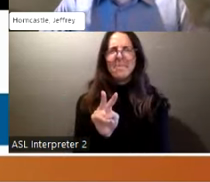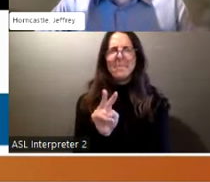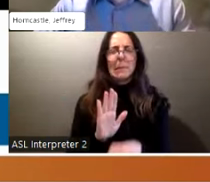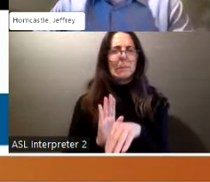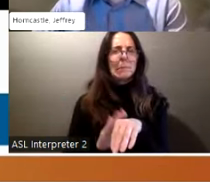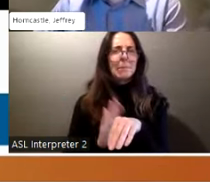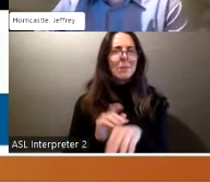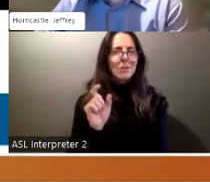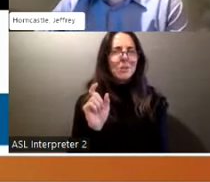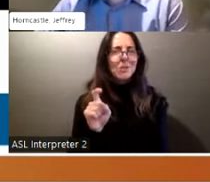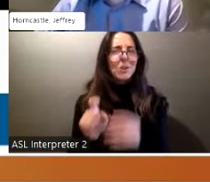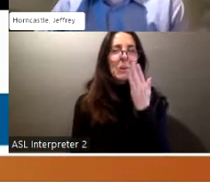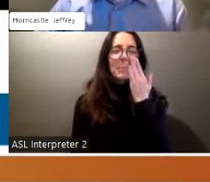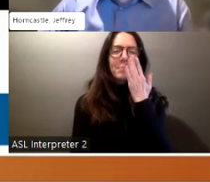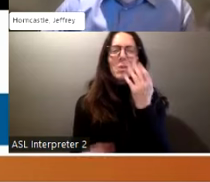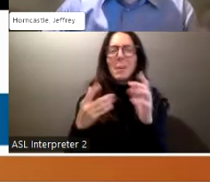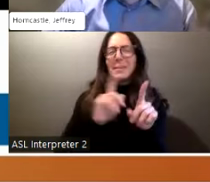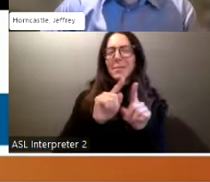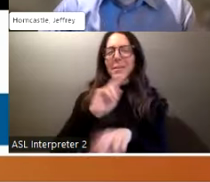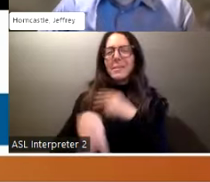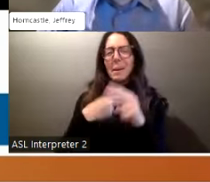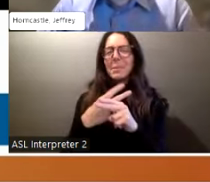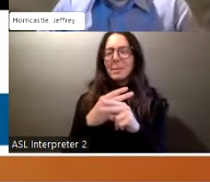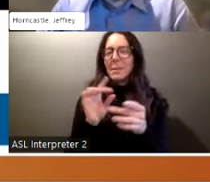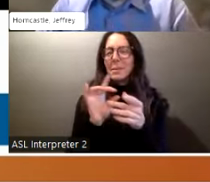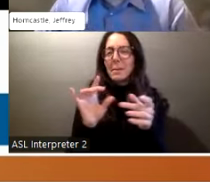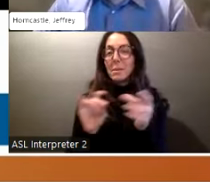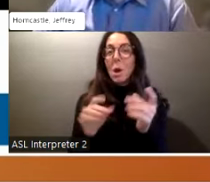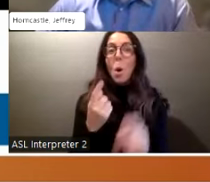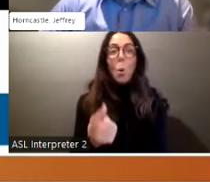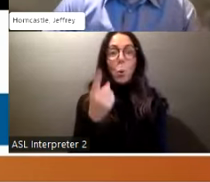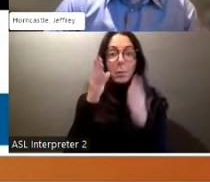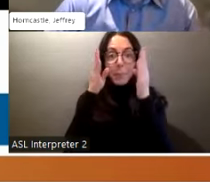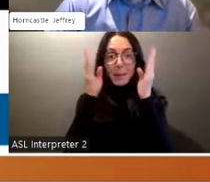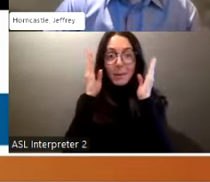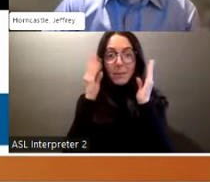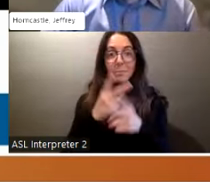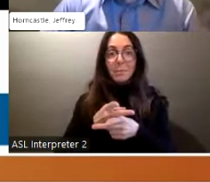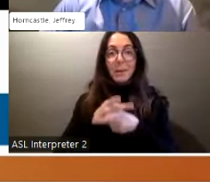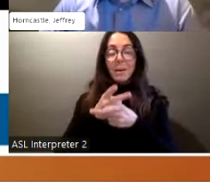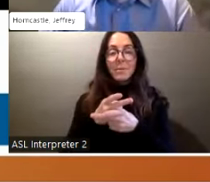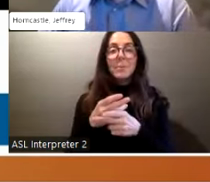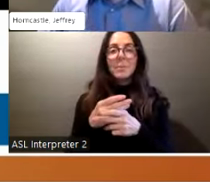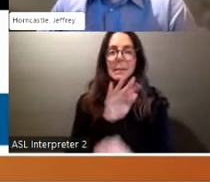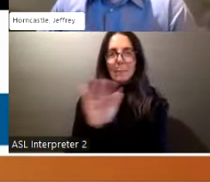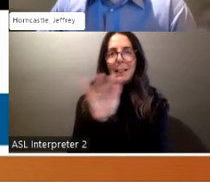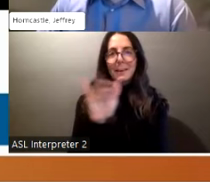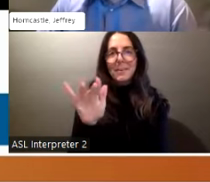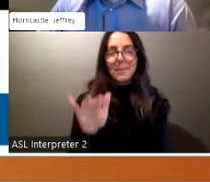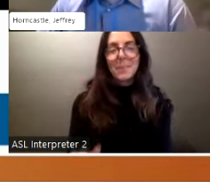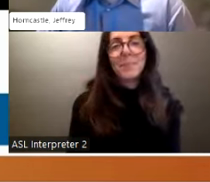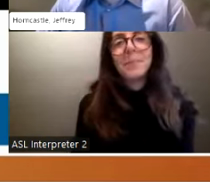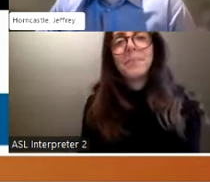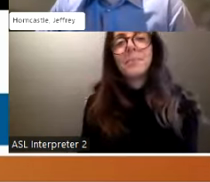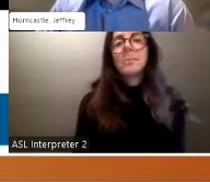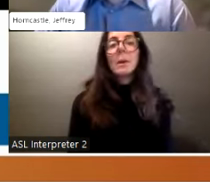many different variations of phishing messages. So something still to keep an eye on. Of course, the